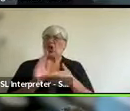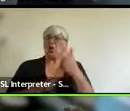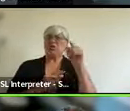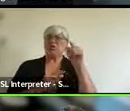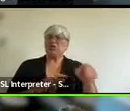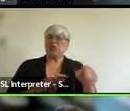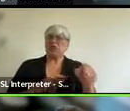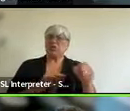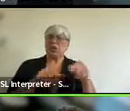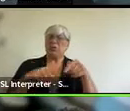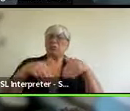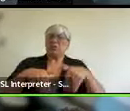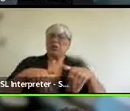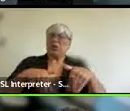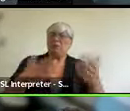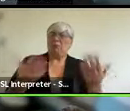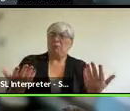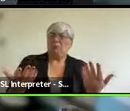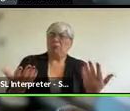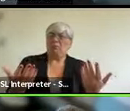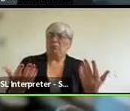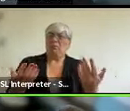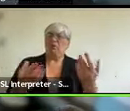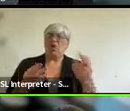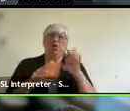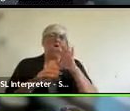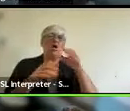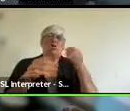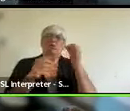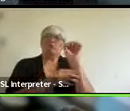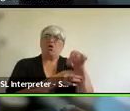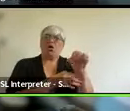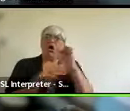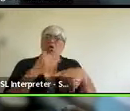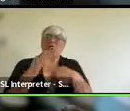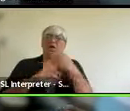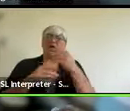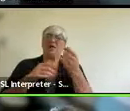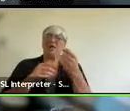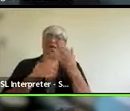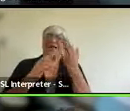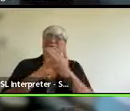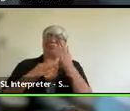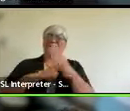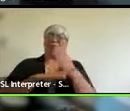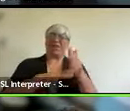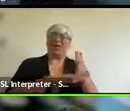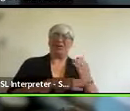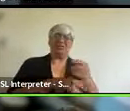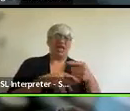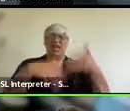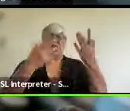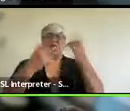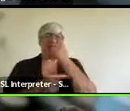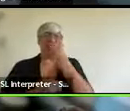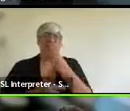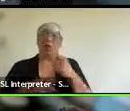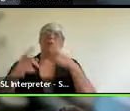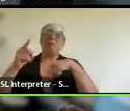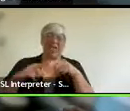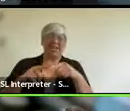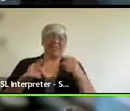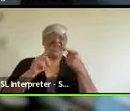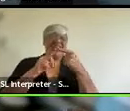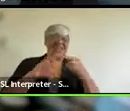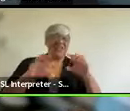car spaces because they're unmonitored and unpermitted people are parked there. And then we have to navigate all the e-scooters and e-bikes dumped all